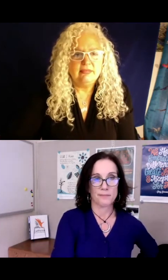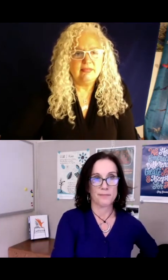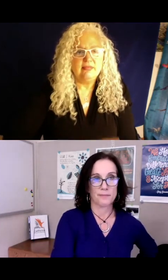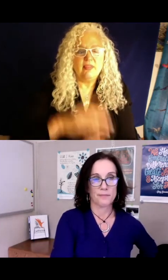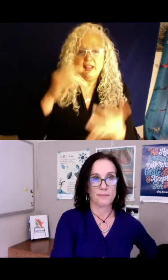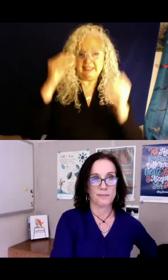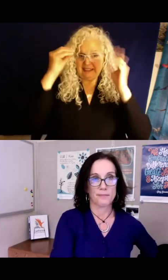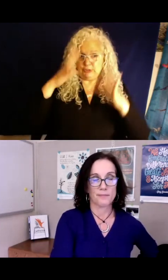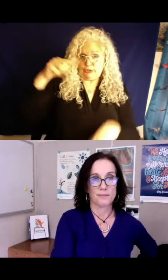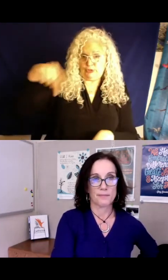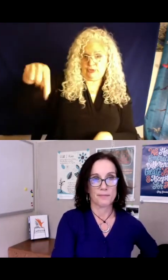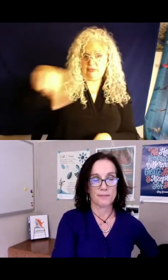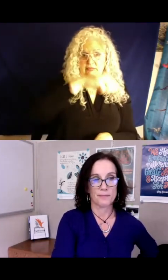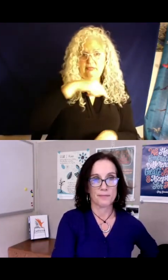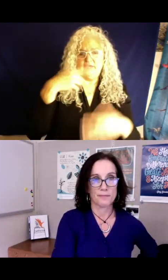work with their strengths.